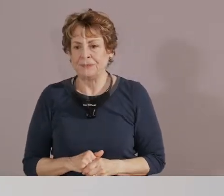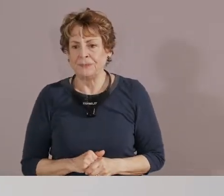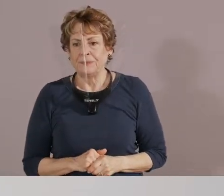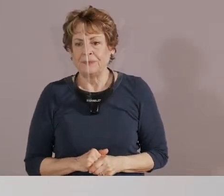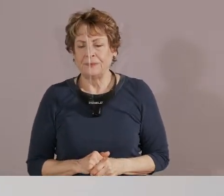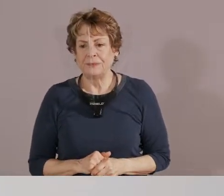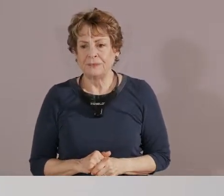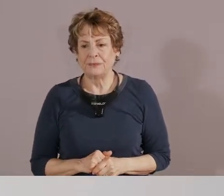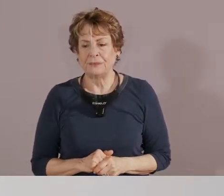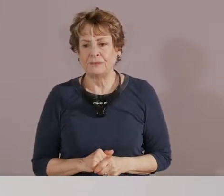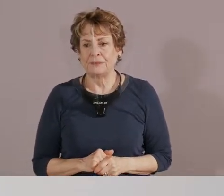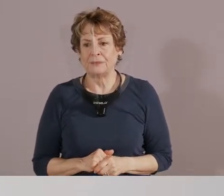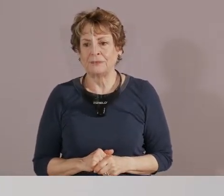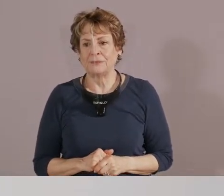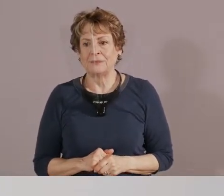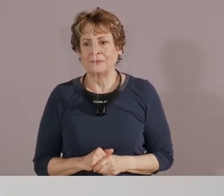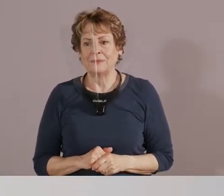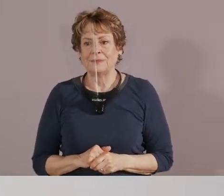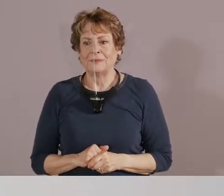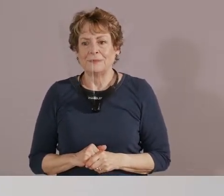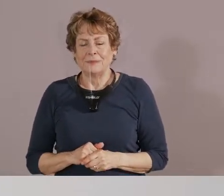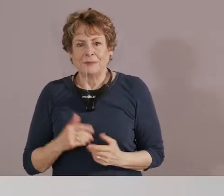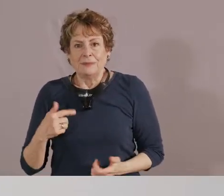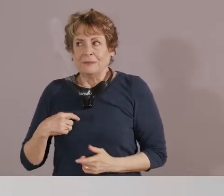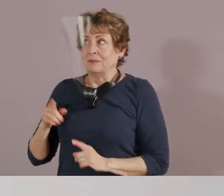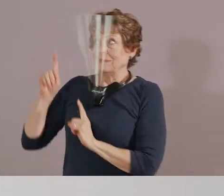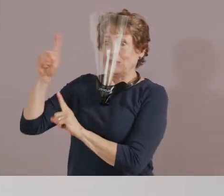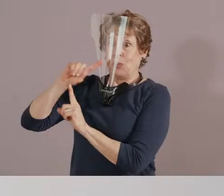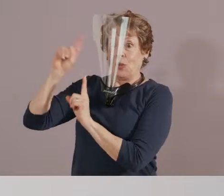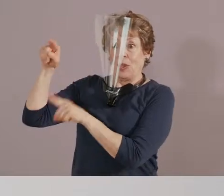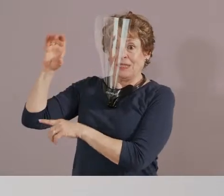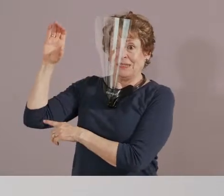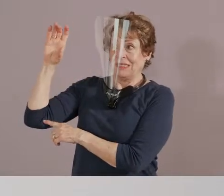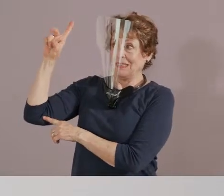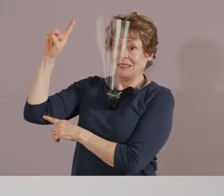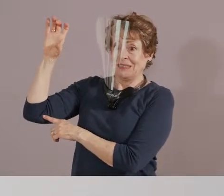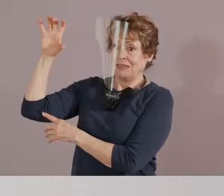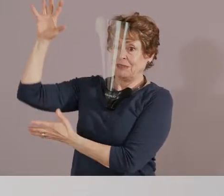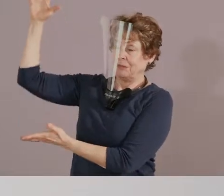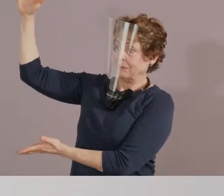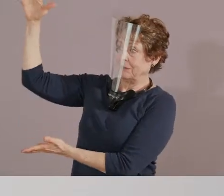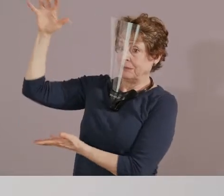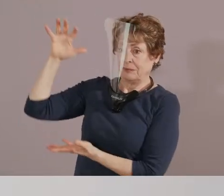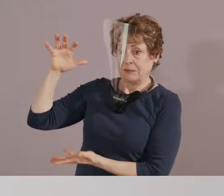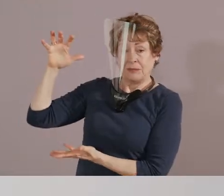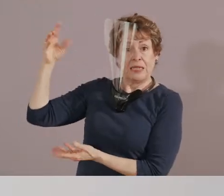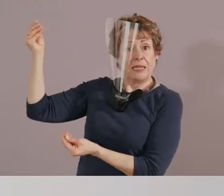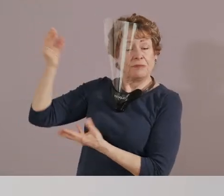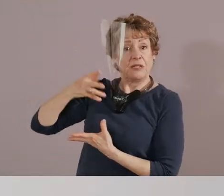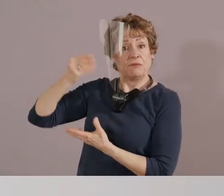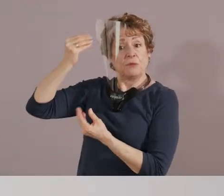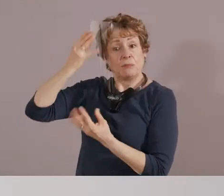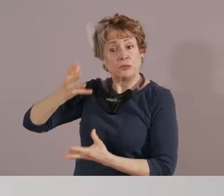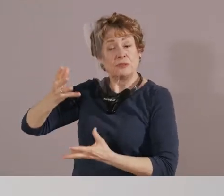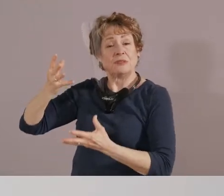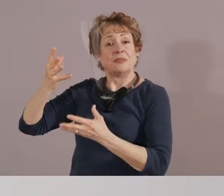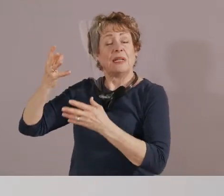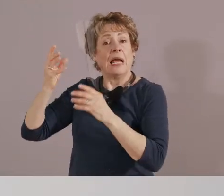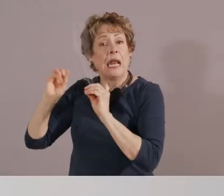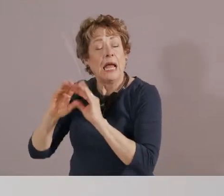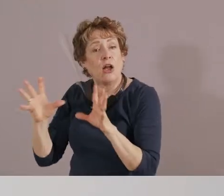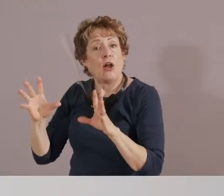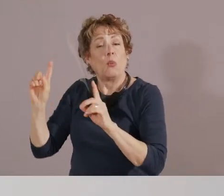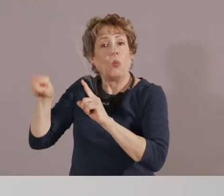we don't get a lot of great information unless it's doses that we've ordered for like the state pod on the shipping